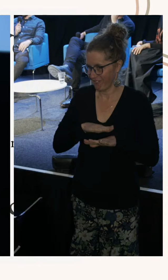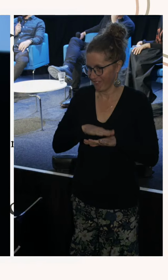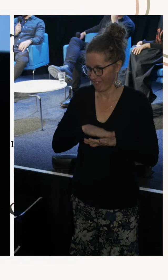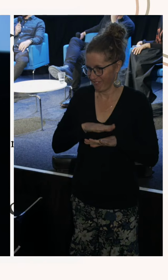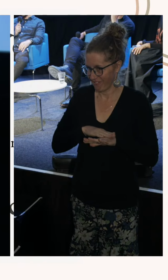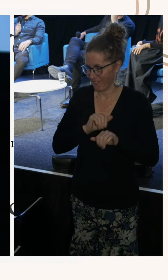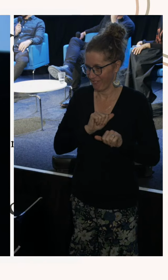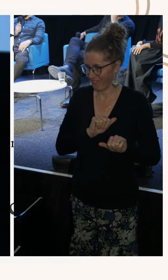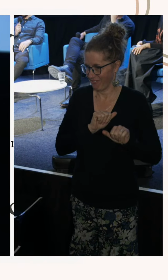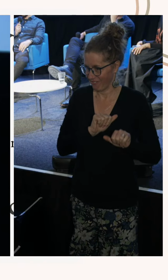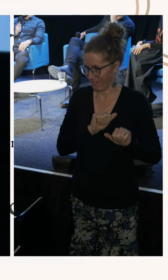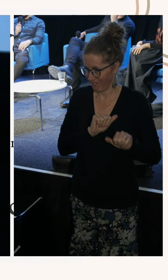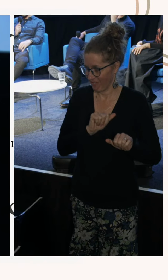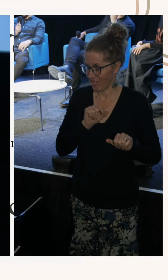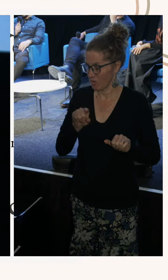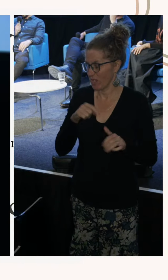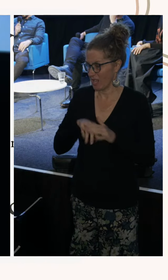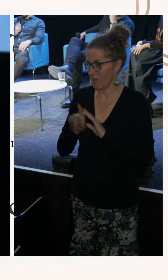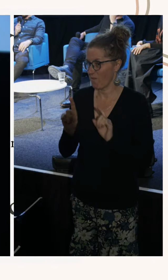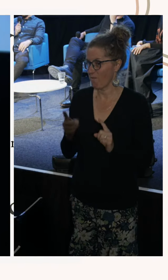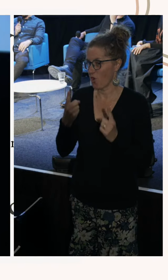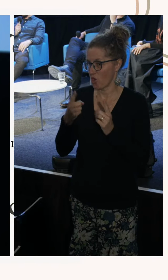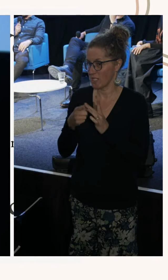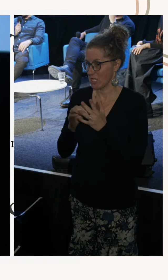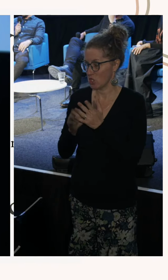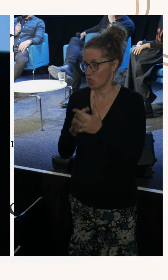appeared in the first issue of Quadrant.